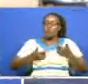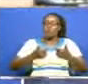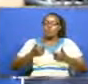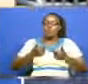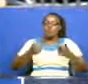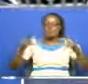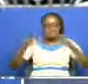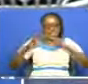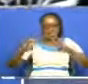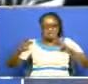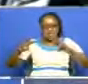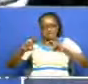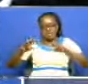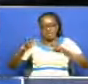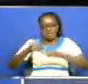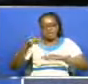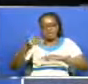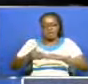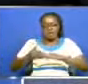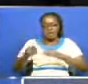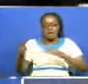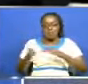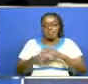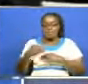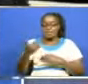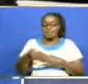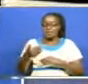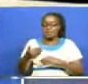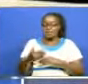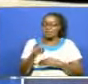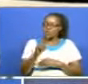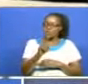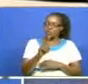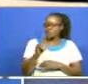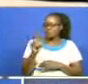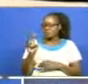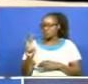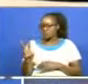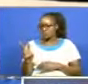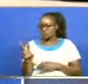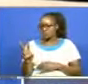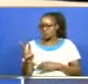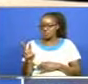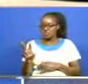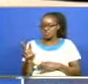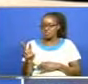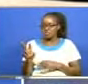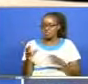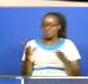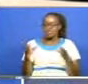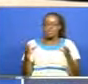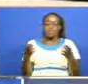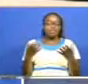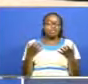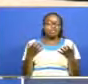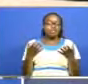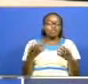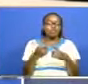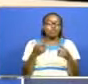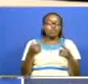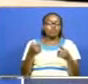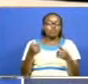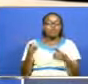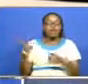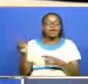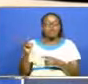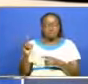evaluation after every 1 month or two, and based on visits by CAS from Nairobi Sports, Minister